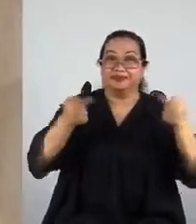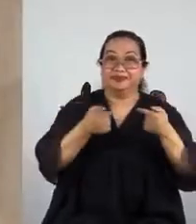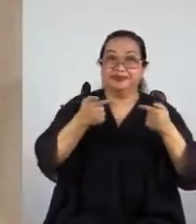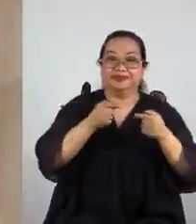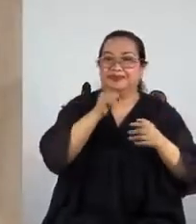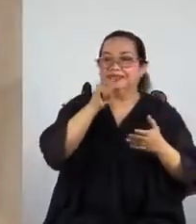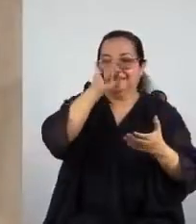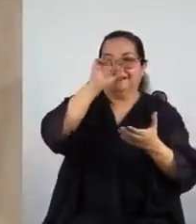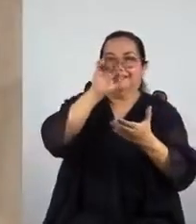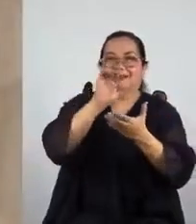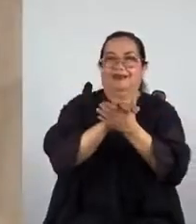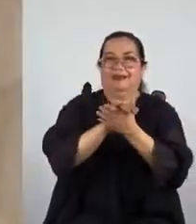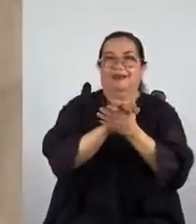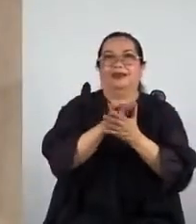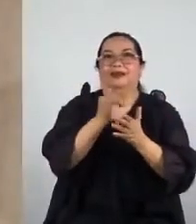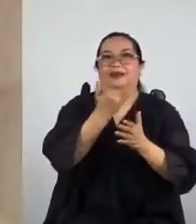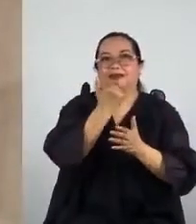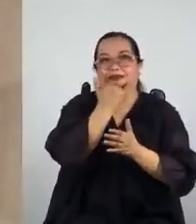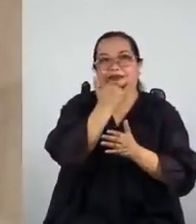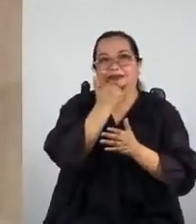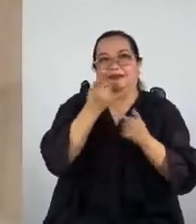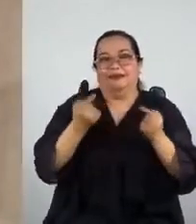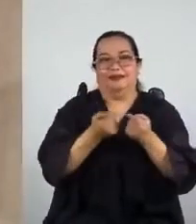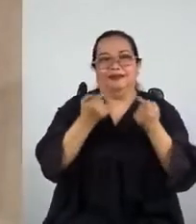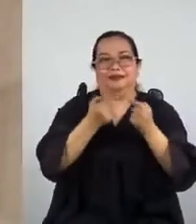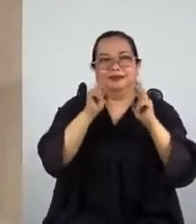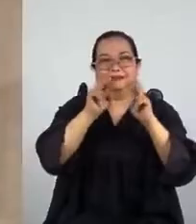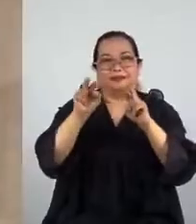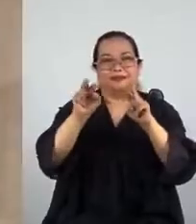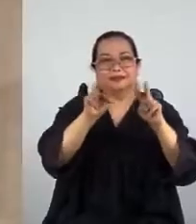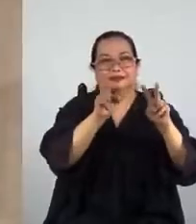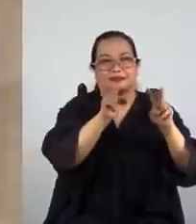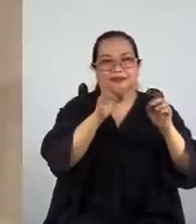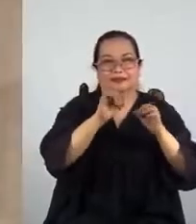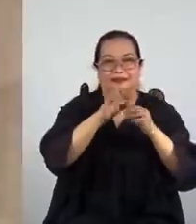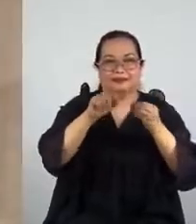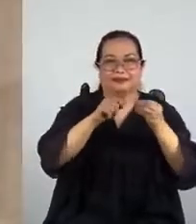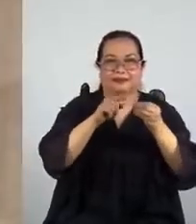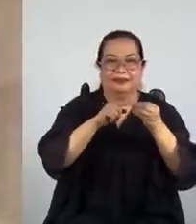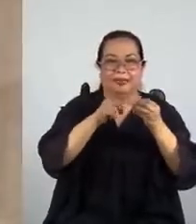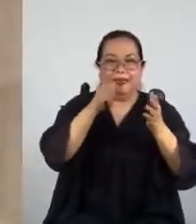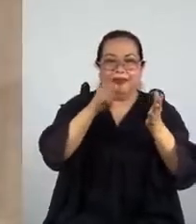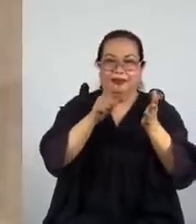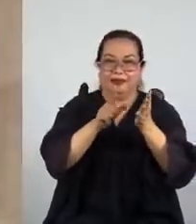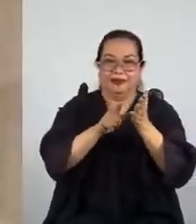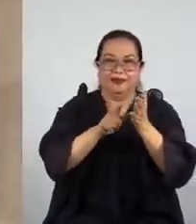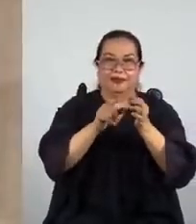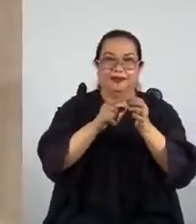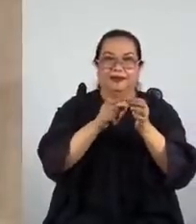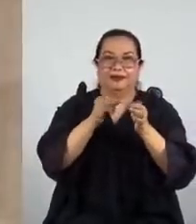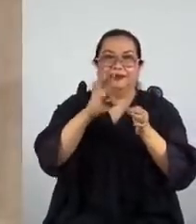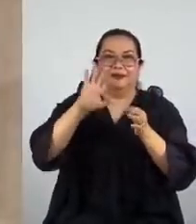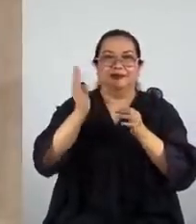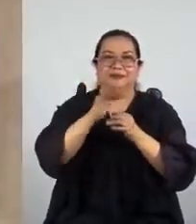unbelief, primarily. And you'll see that everywhere in this path, in this letter. That was the